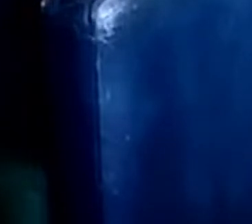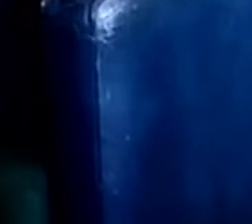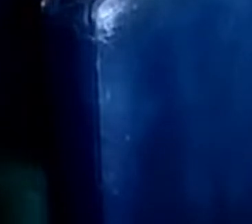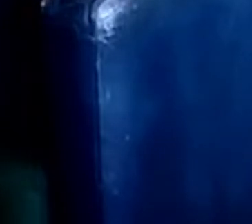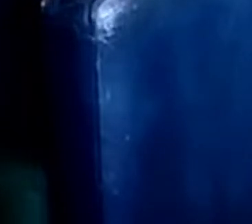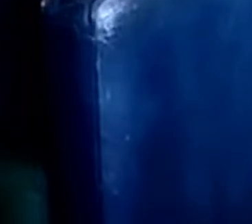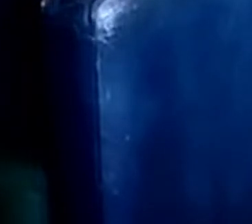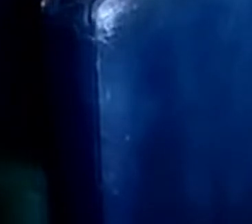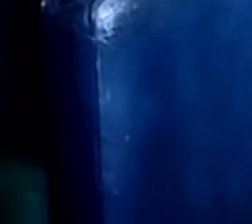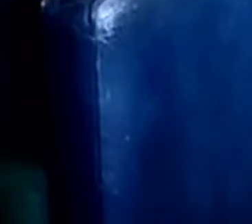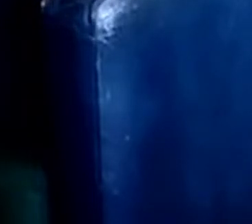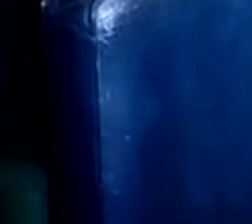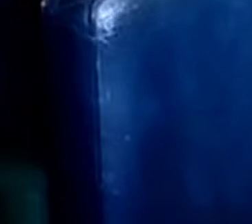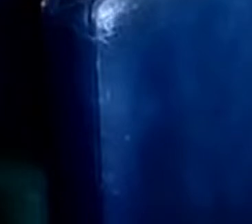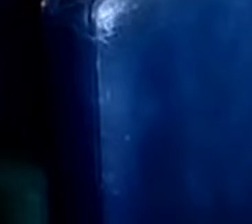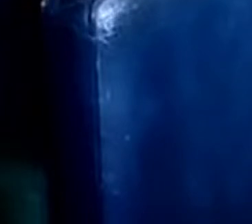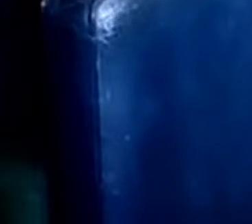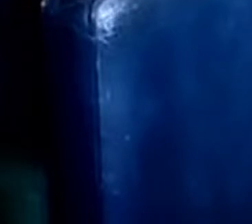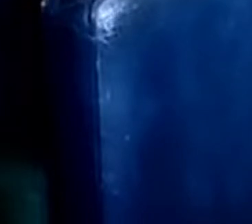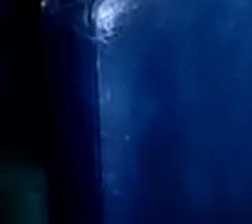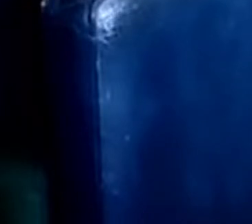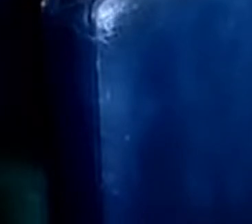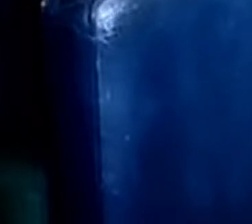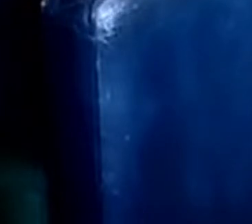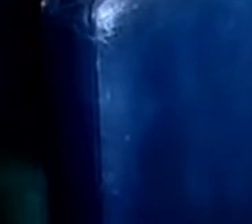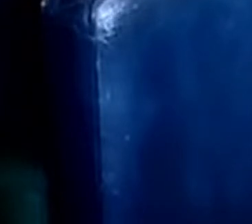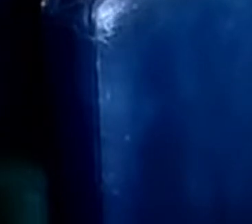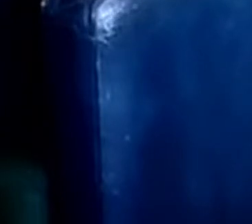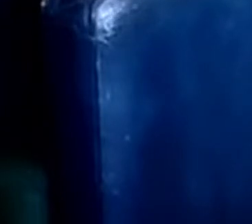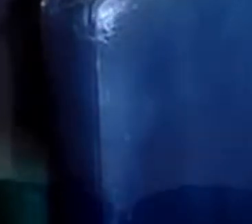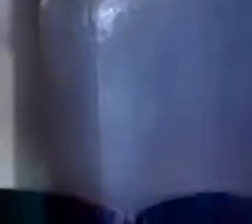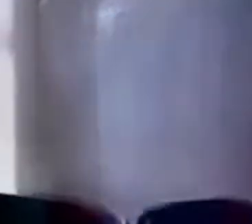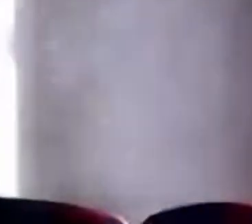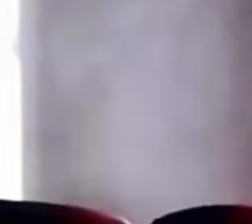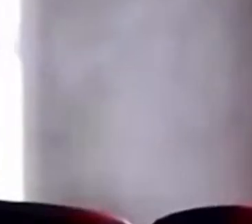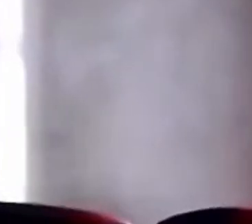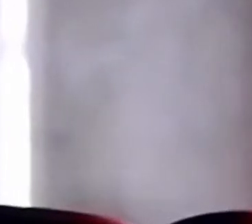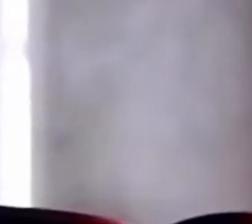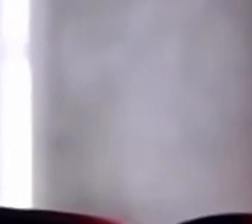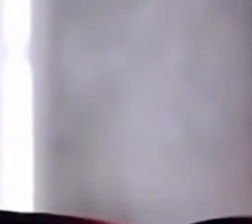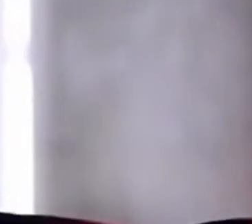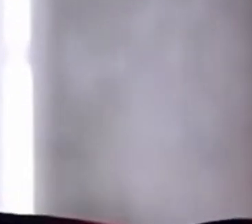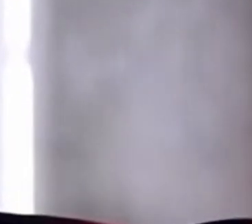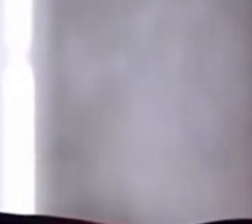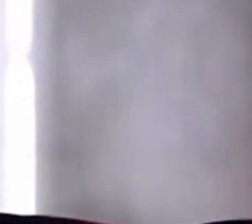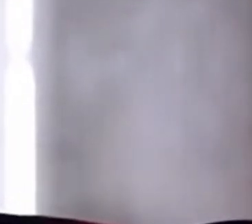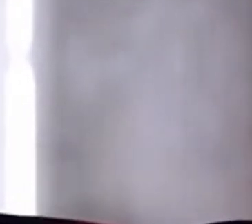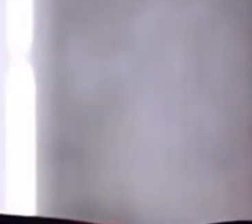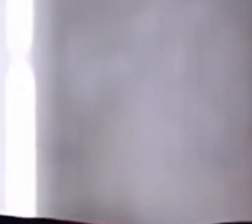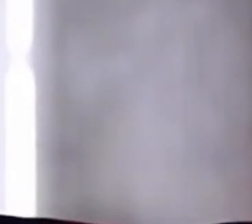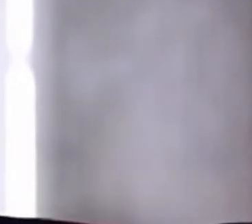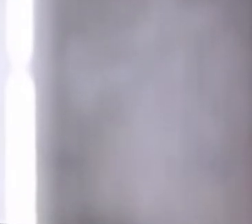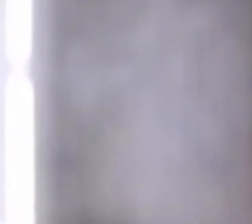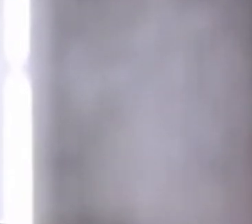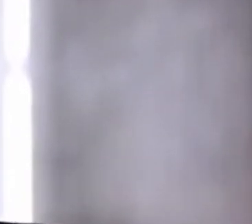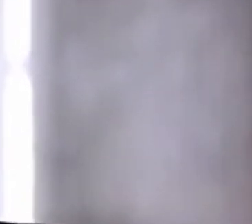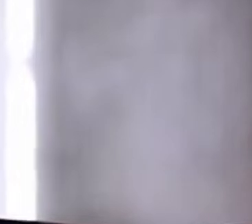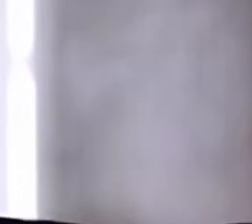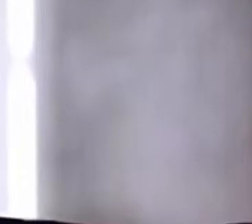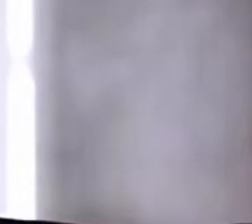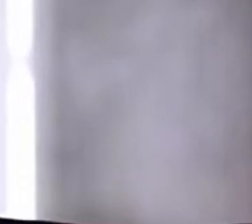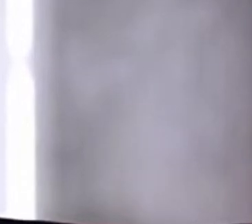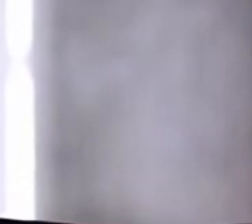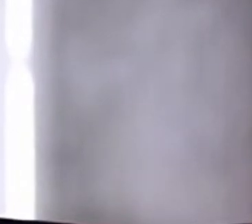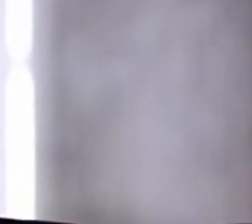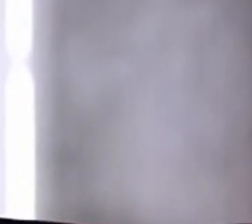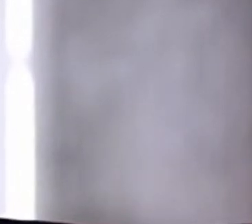can coexist and do all what men can do also. She gets a lot of support from the people of Kabwe constituency